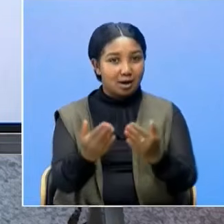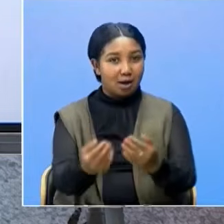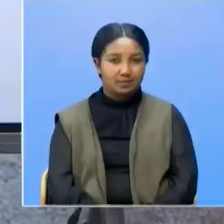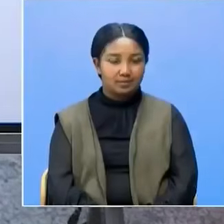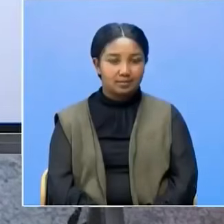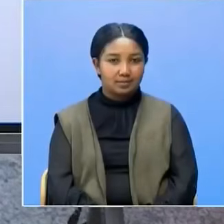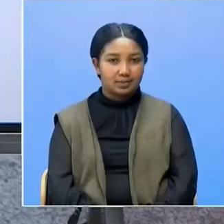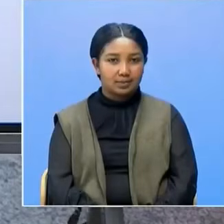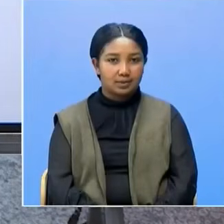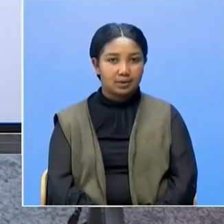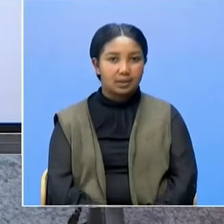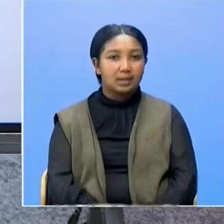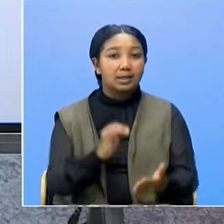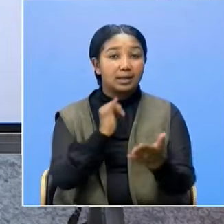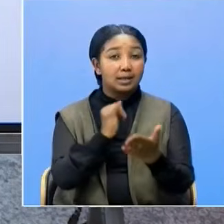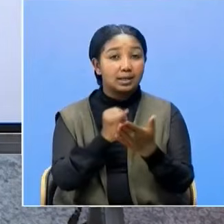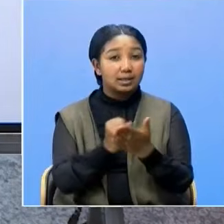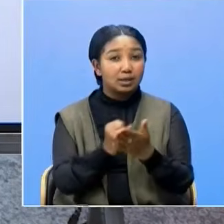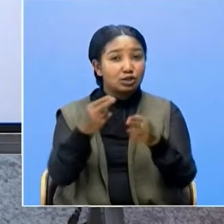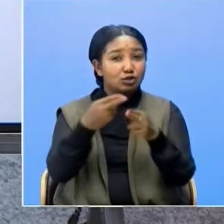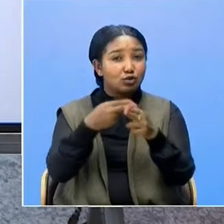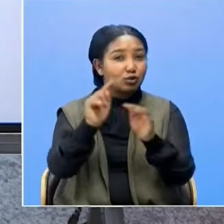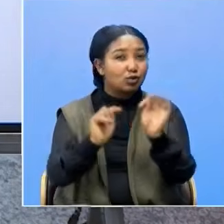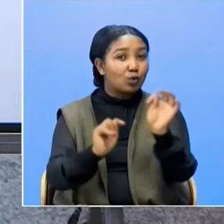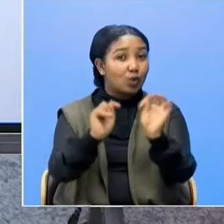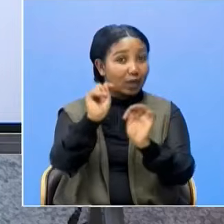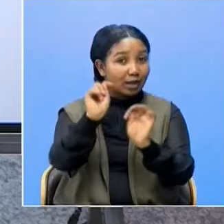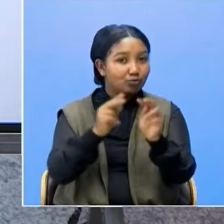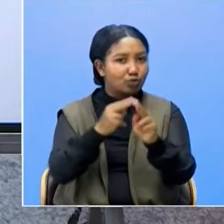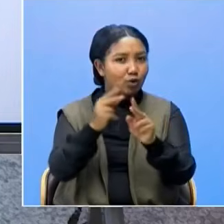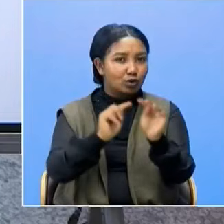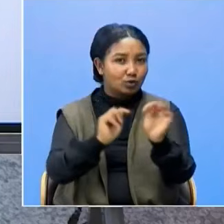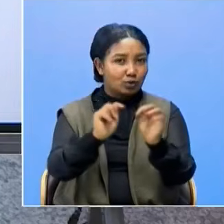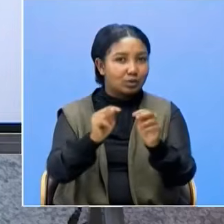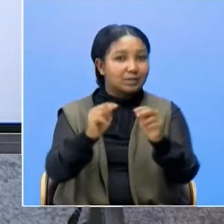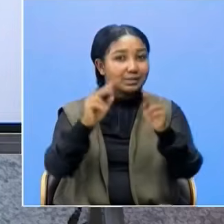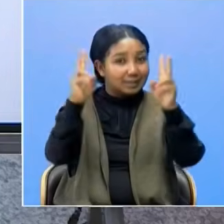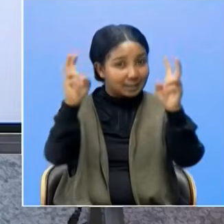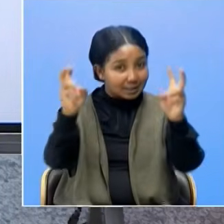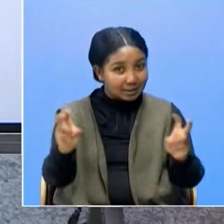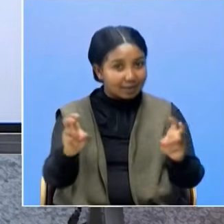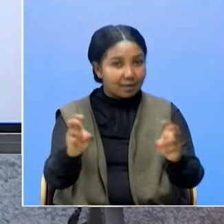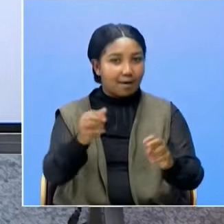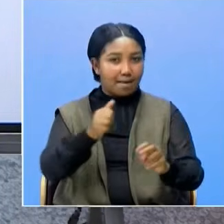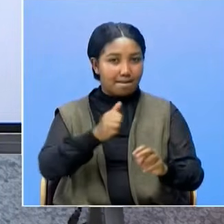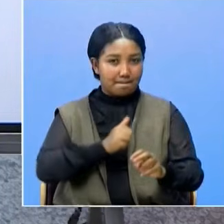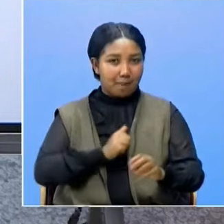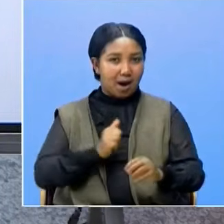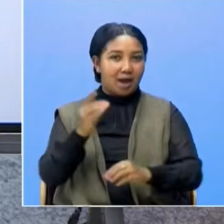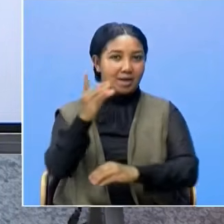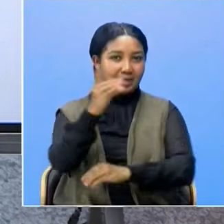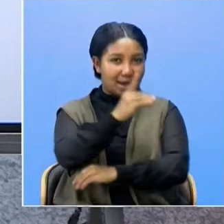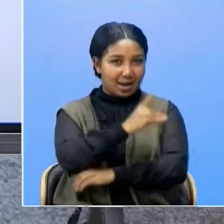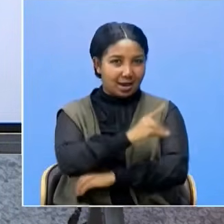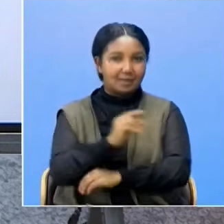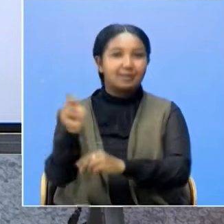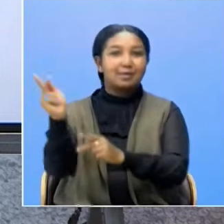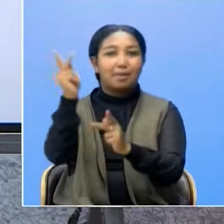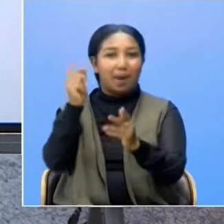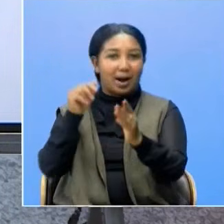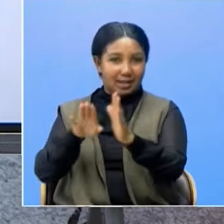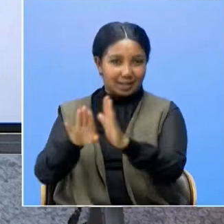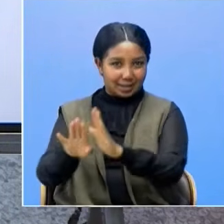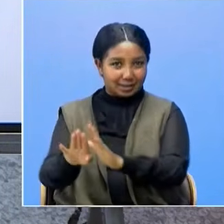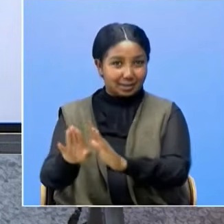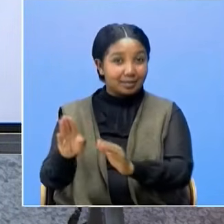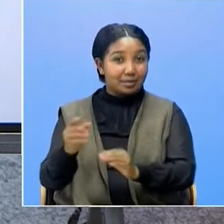carefully. It is a short story, actually. The story says, My Day at the Park. It